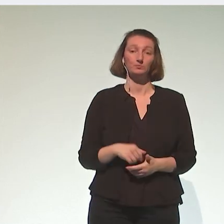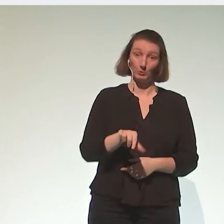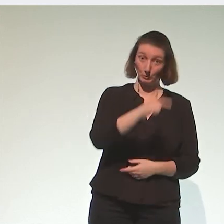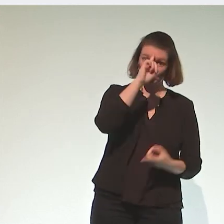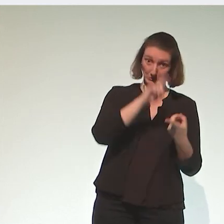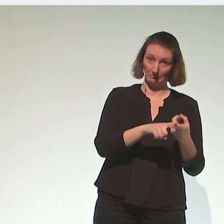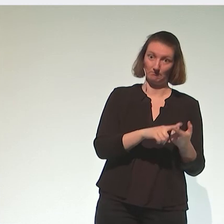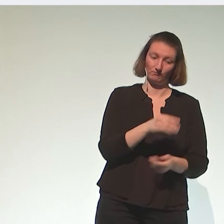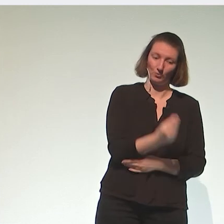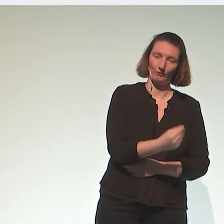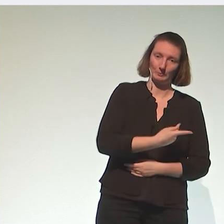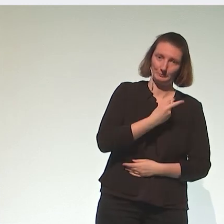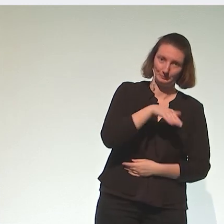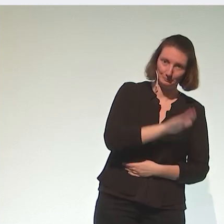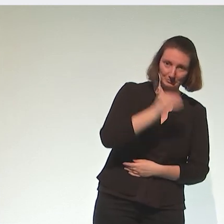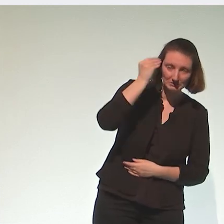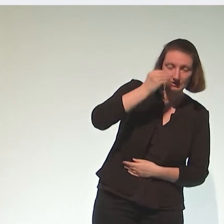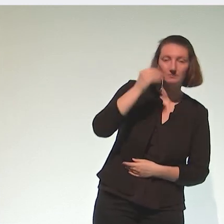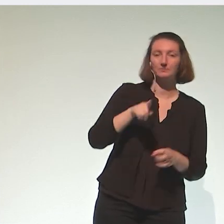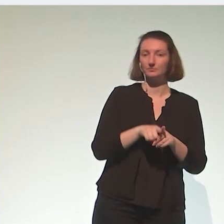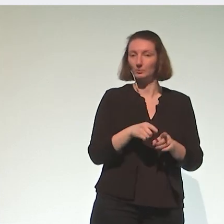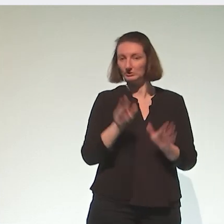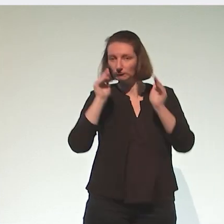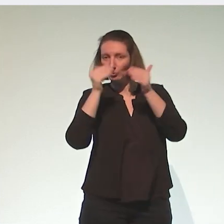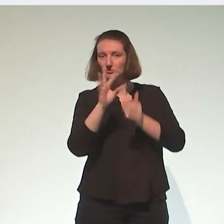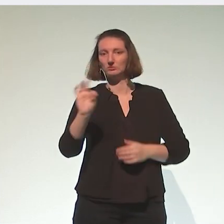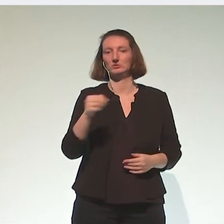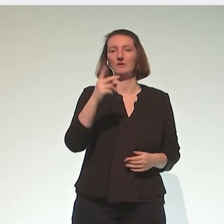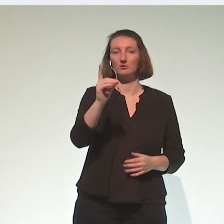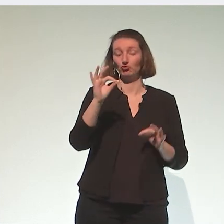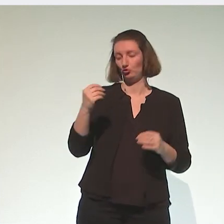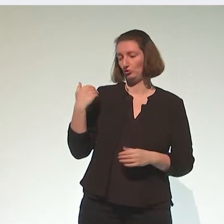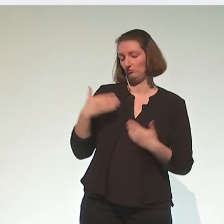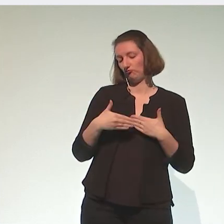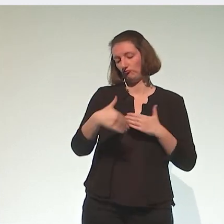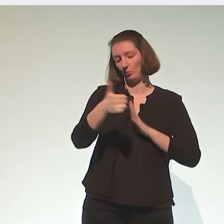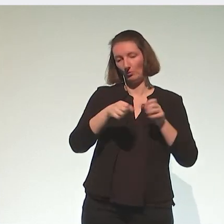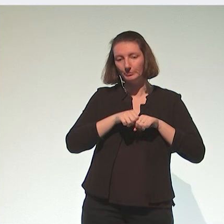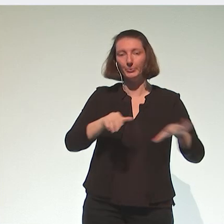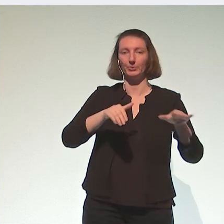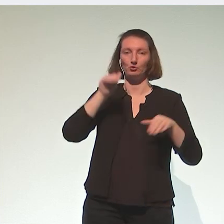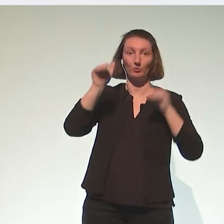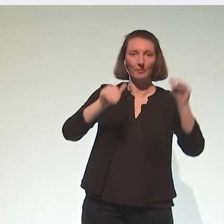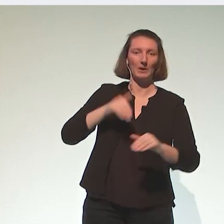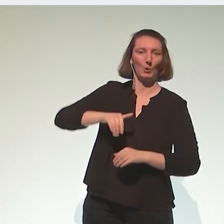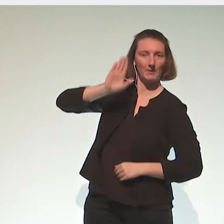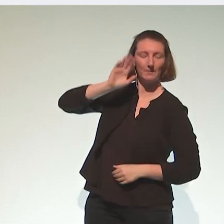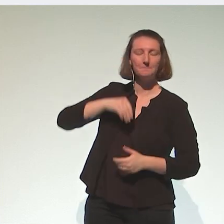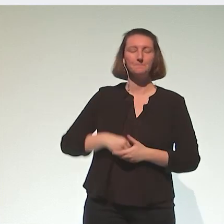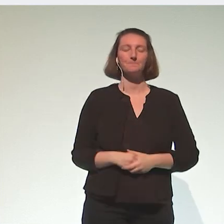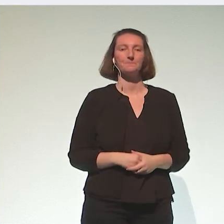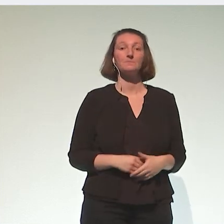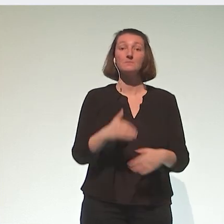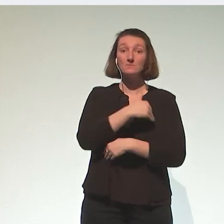12 will be offered in child psychiatry and autism and TND research areas. And this will be open to